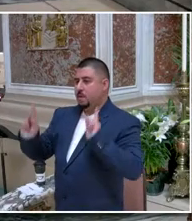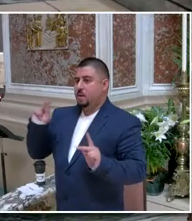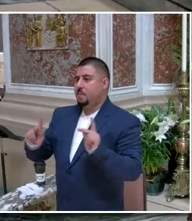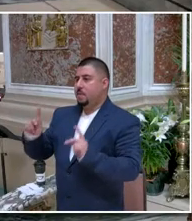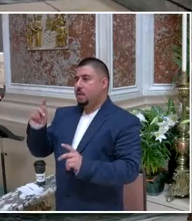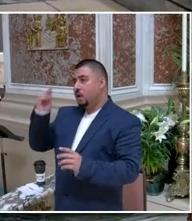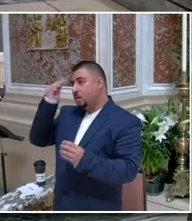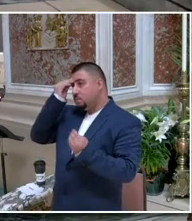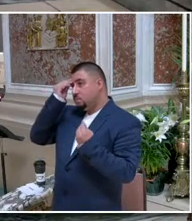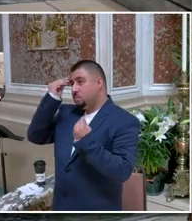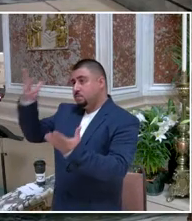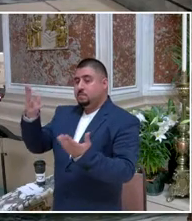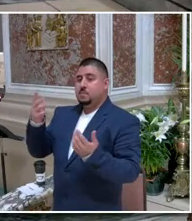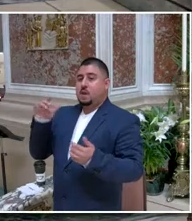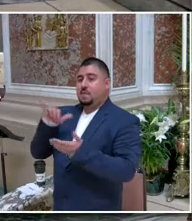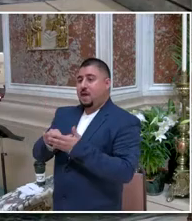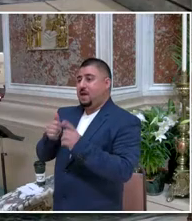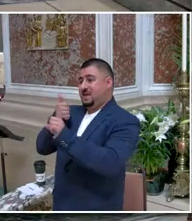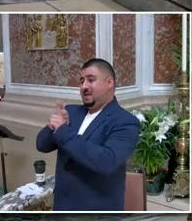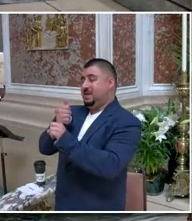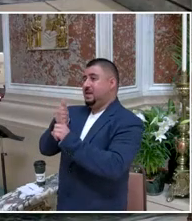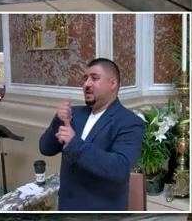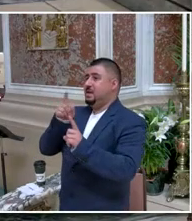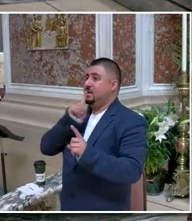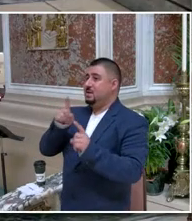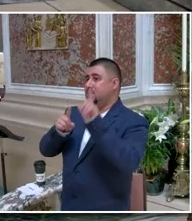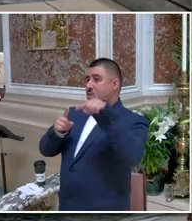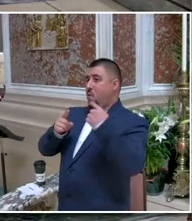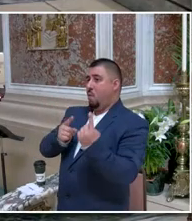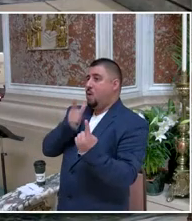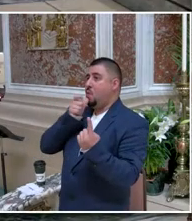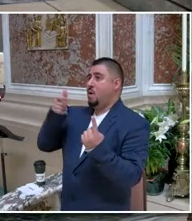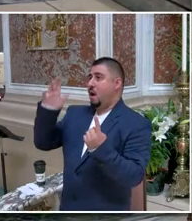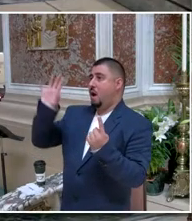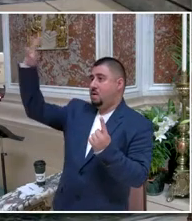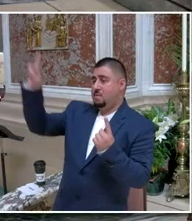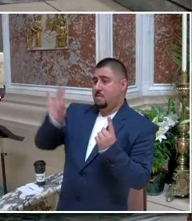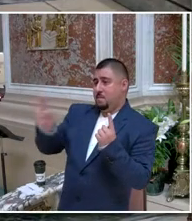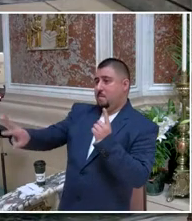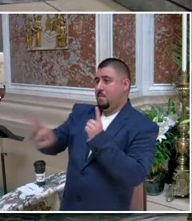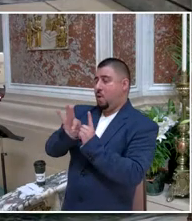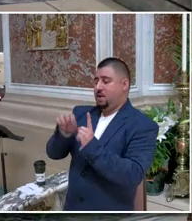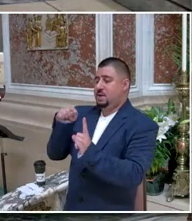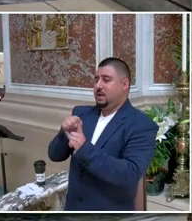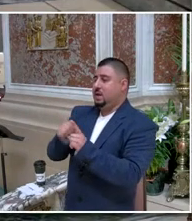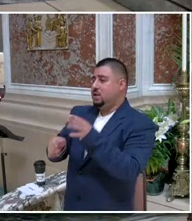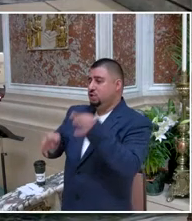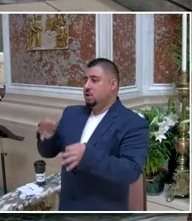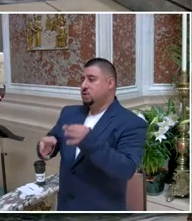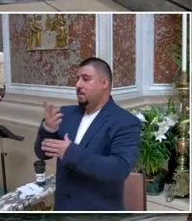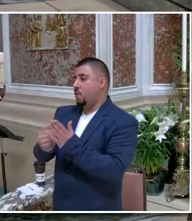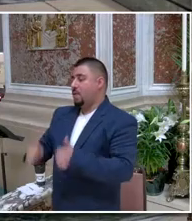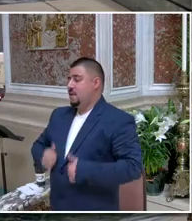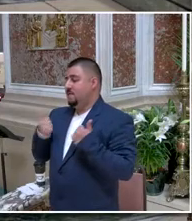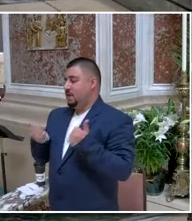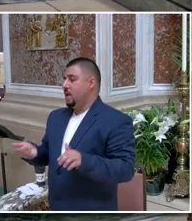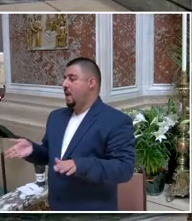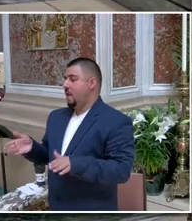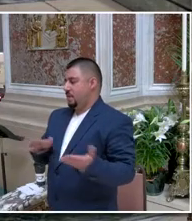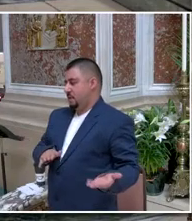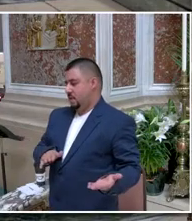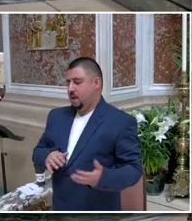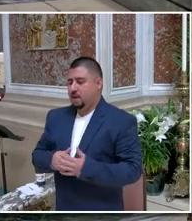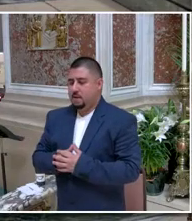he is the one appointed by God as judge of the living and the